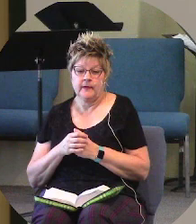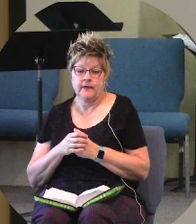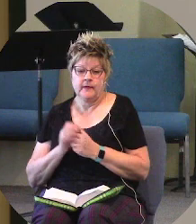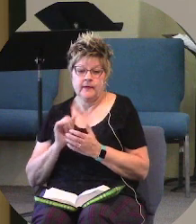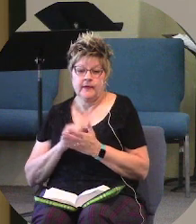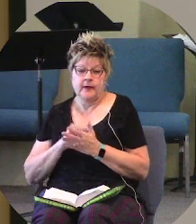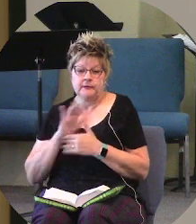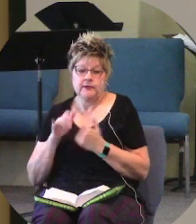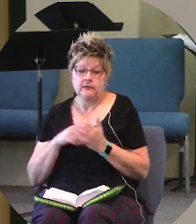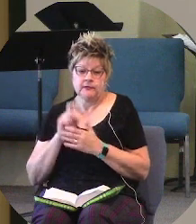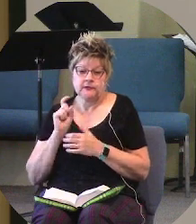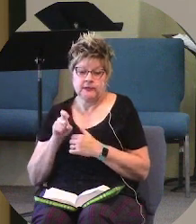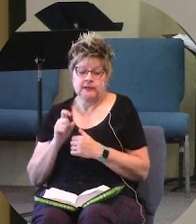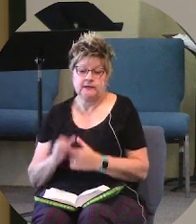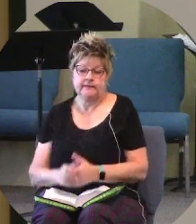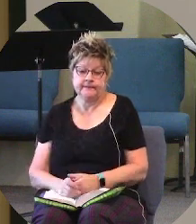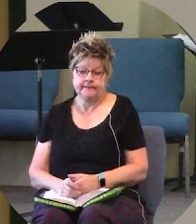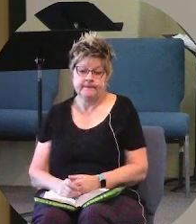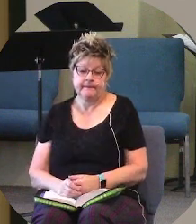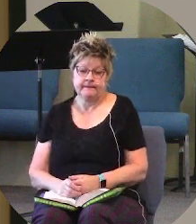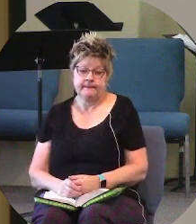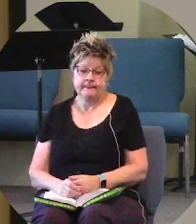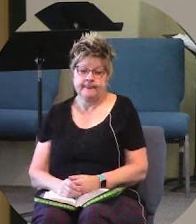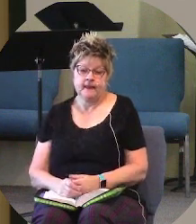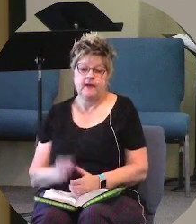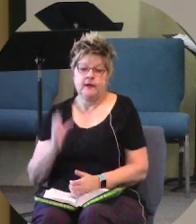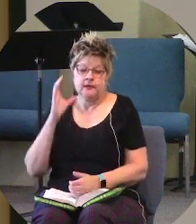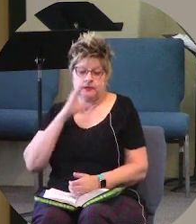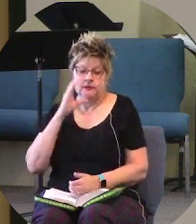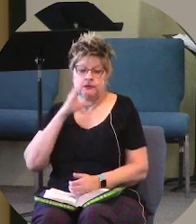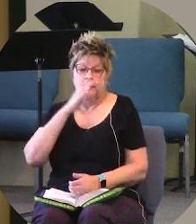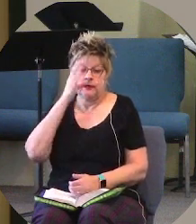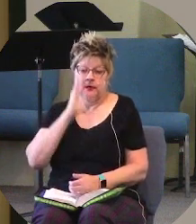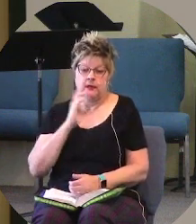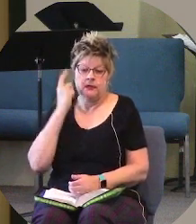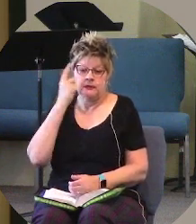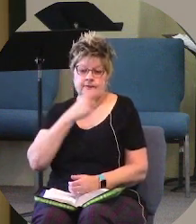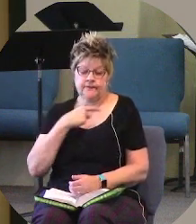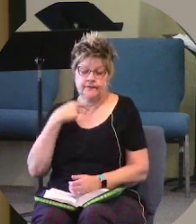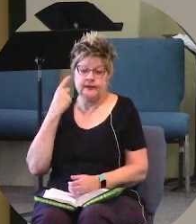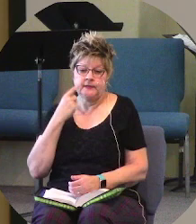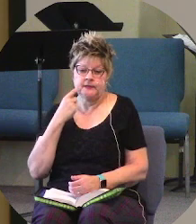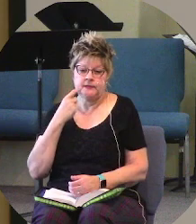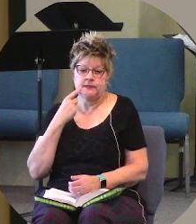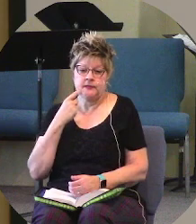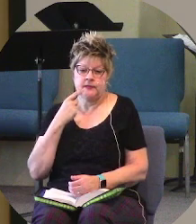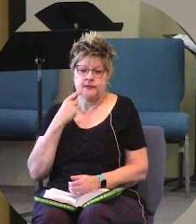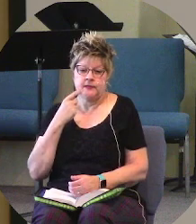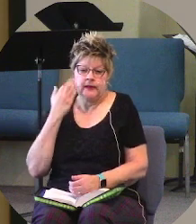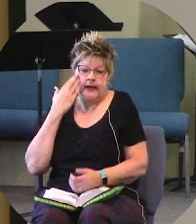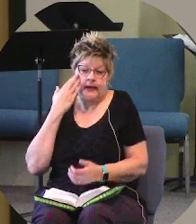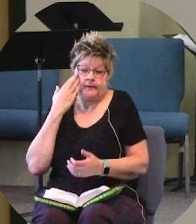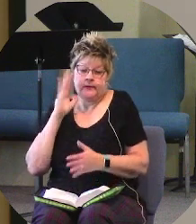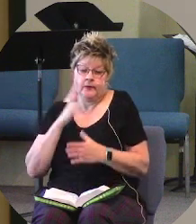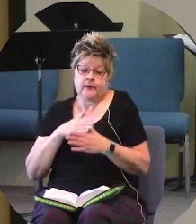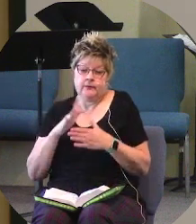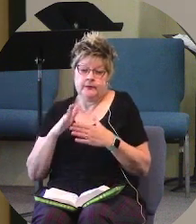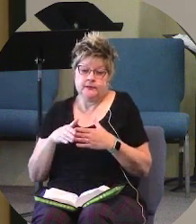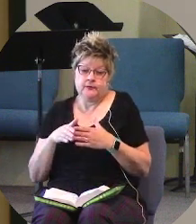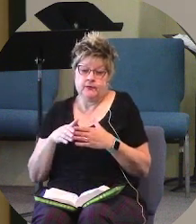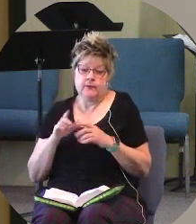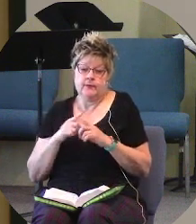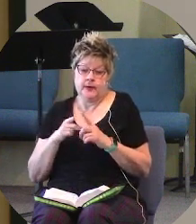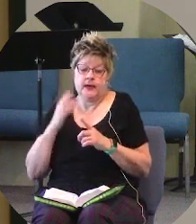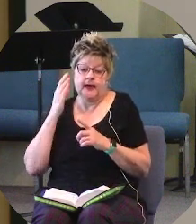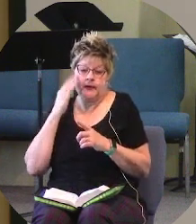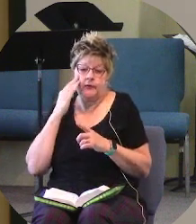That was all she needed. She sought God's face. I'm not privy to what the outcome was, other than my mom was a believer